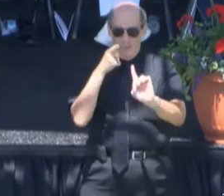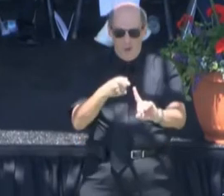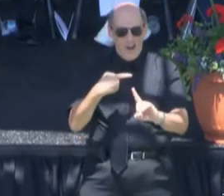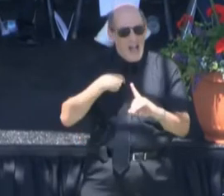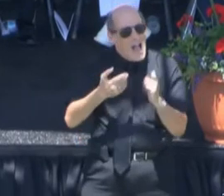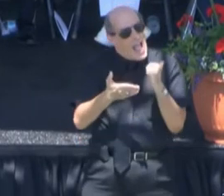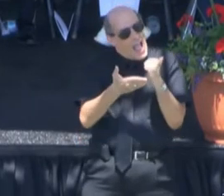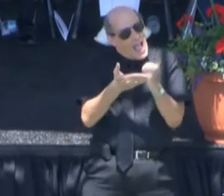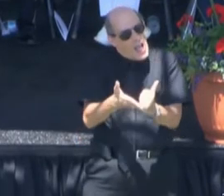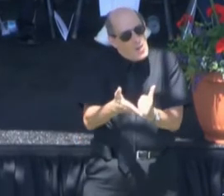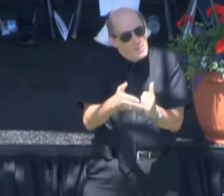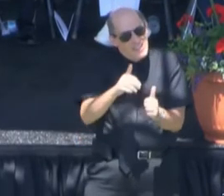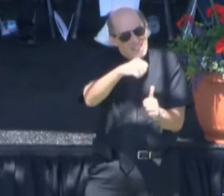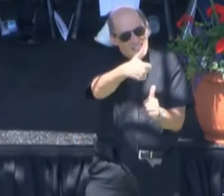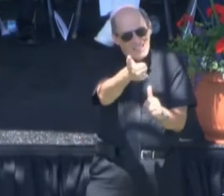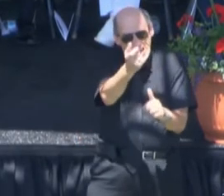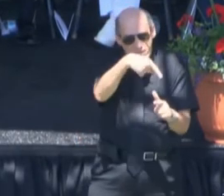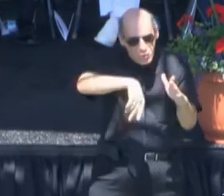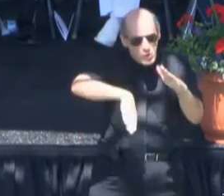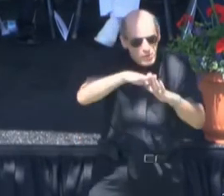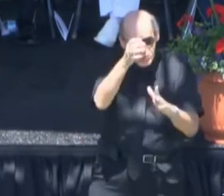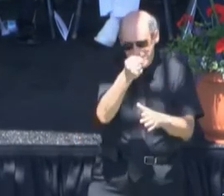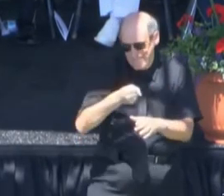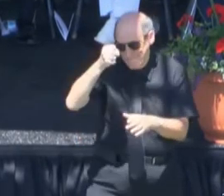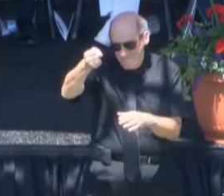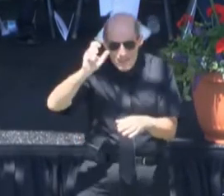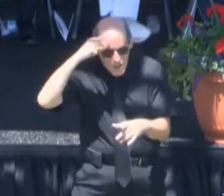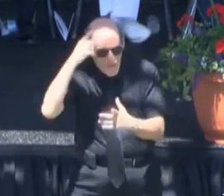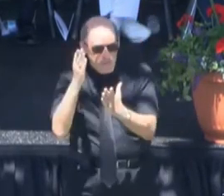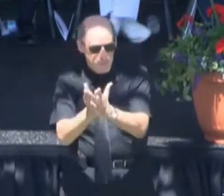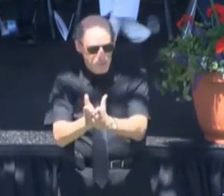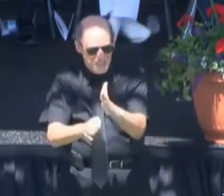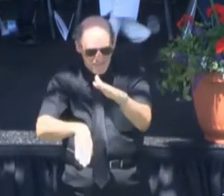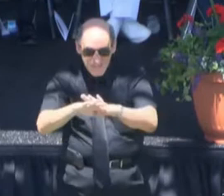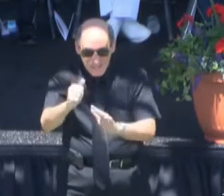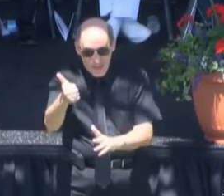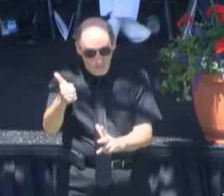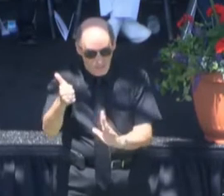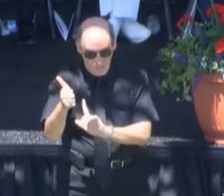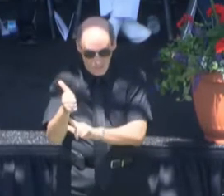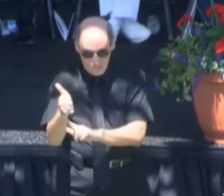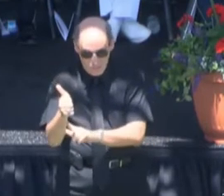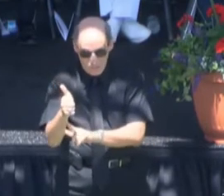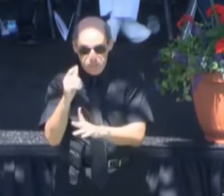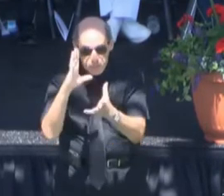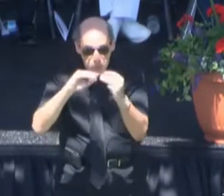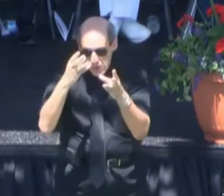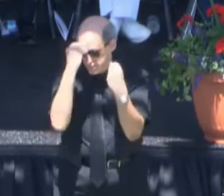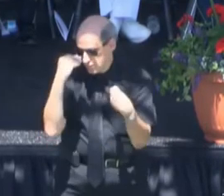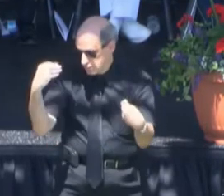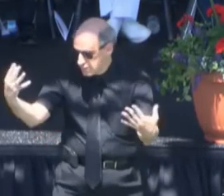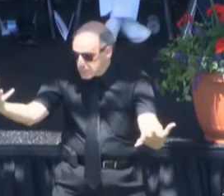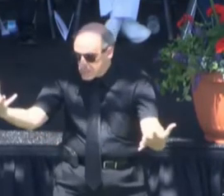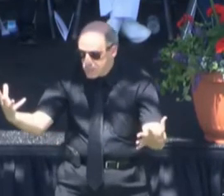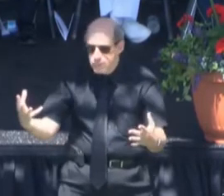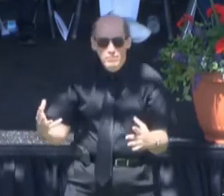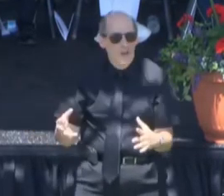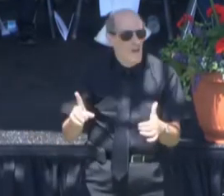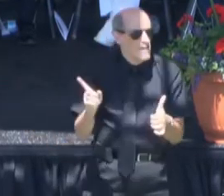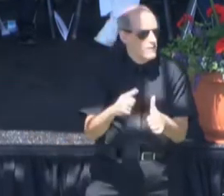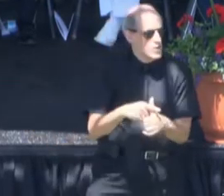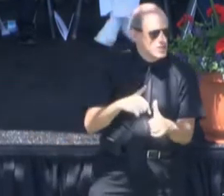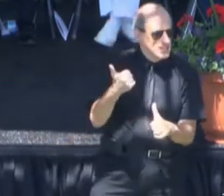helped place only 10 of your classmates on U.S. government vessels. And I need to tell you this story. Those first